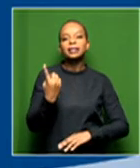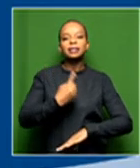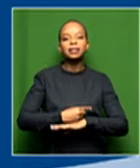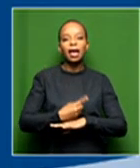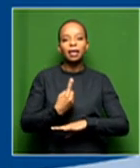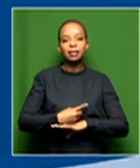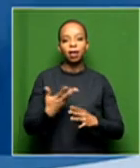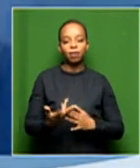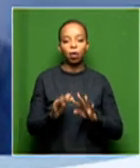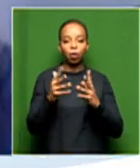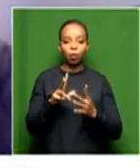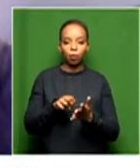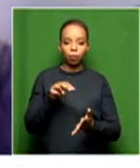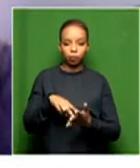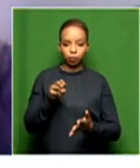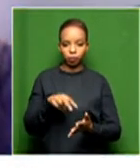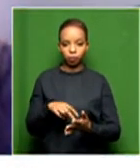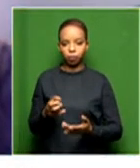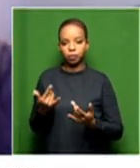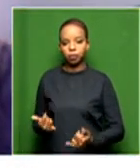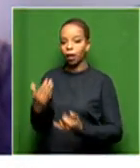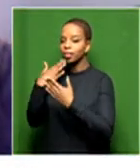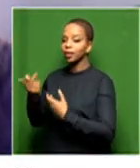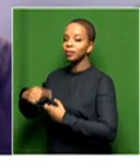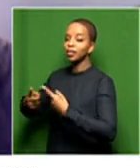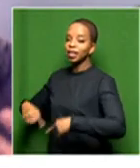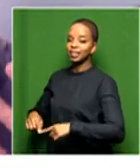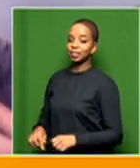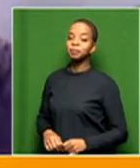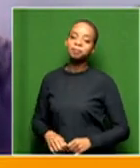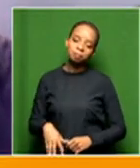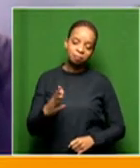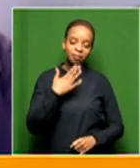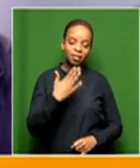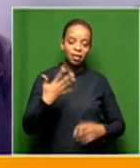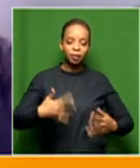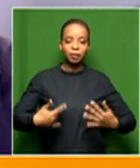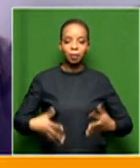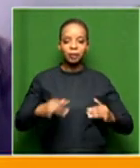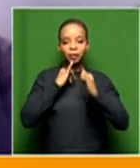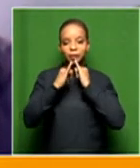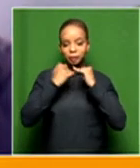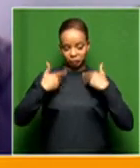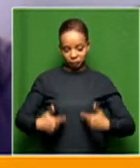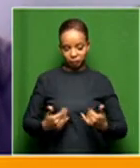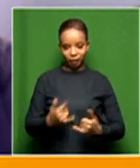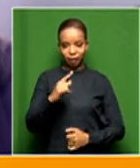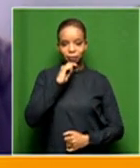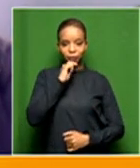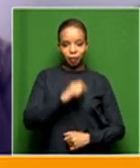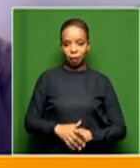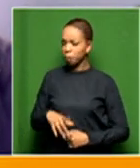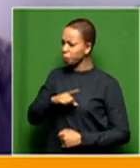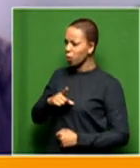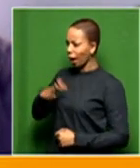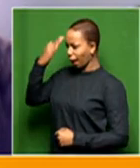to tell us more about this challenge. Mark, a very good morning to you. Thanks for joining us. Welcome. Yeah, thanks so much for having me this morning. Oh, it's a pleasure. Why is